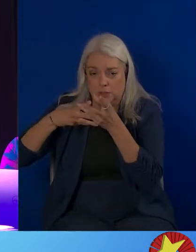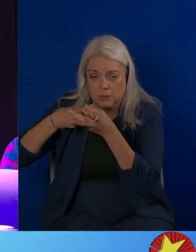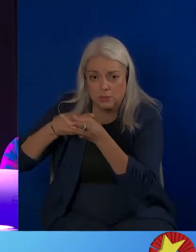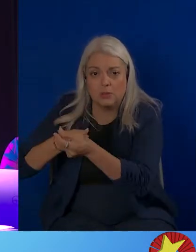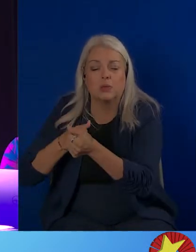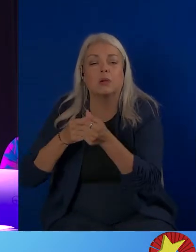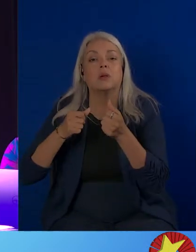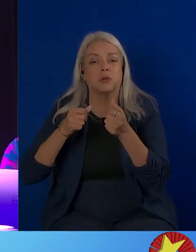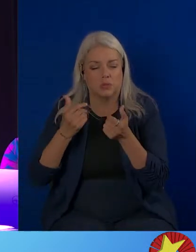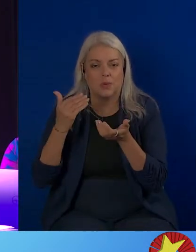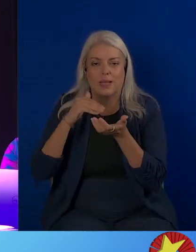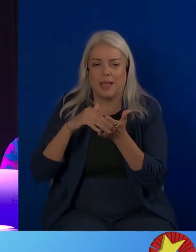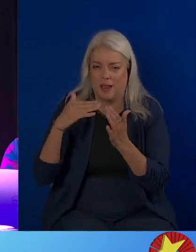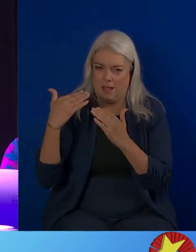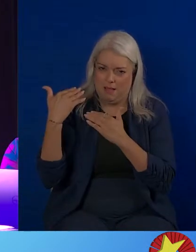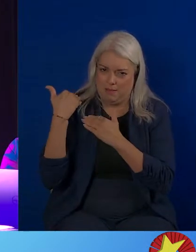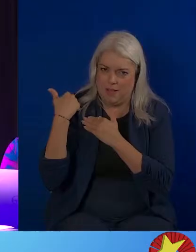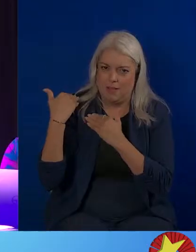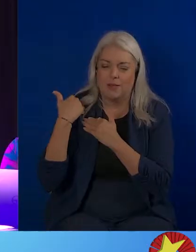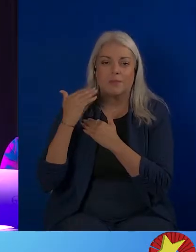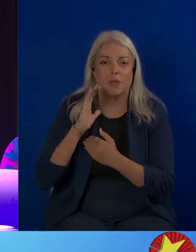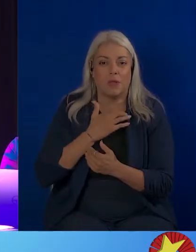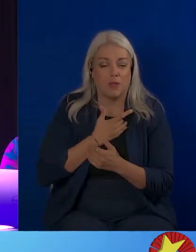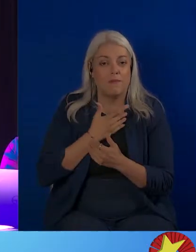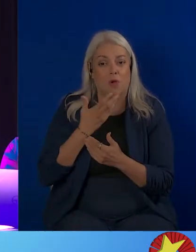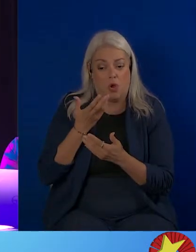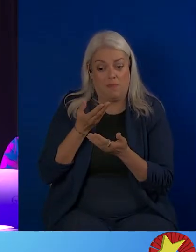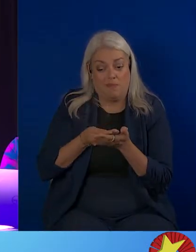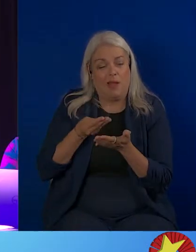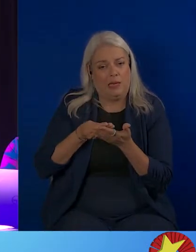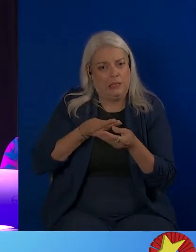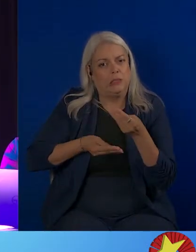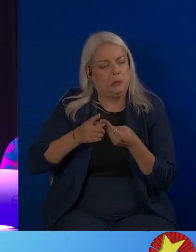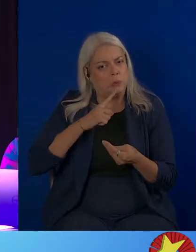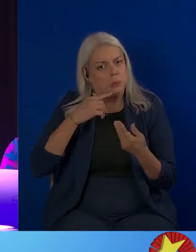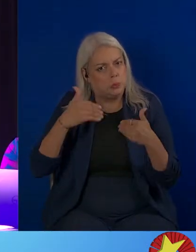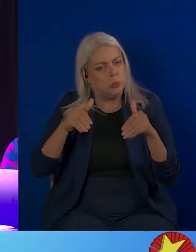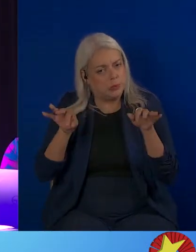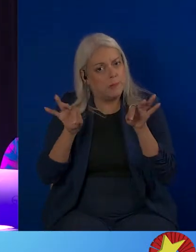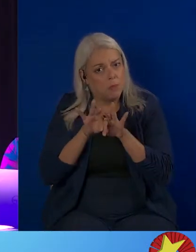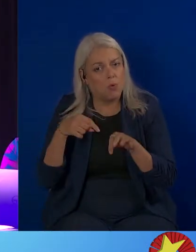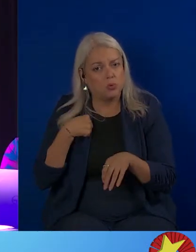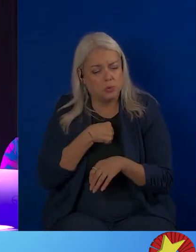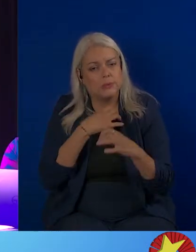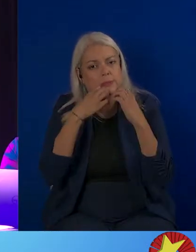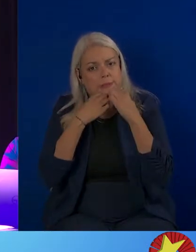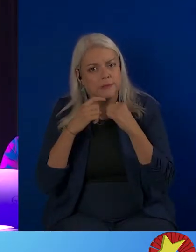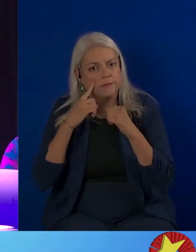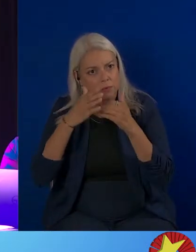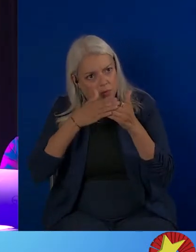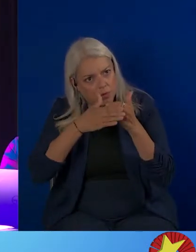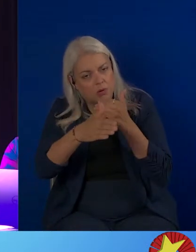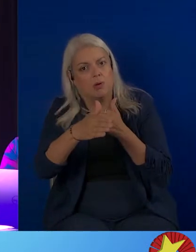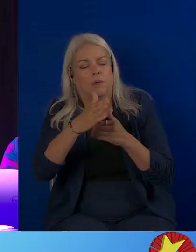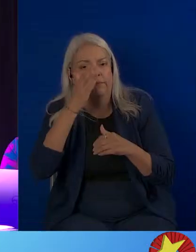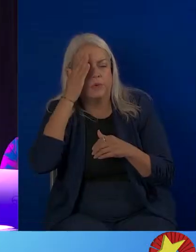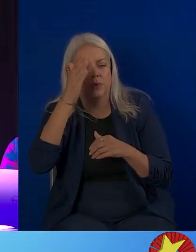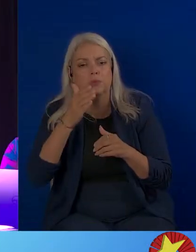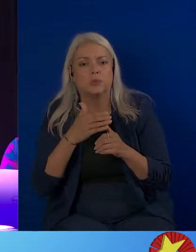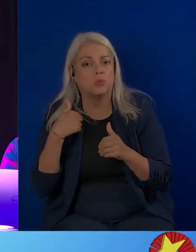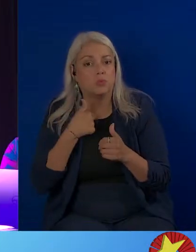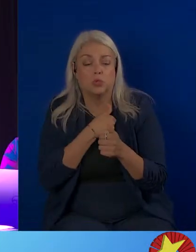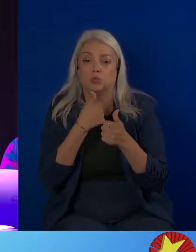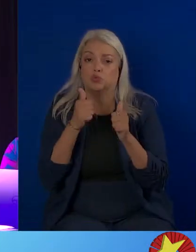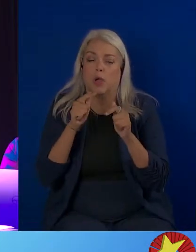So accountability of ASD's fiscal resources is very important. We continue to try to be as transparent as we